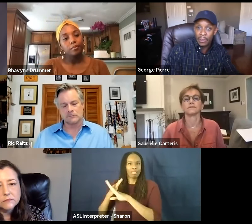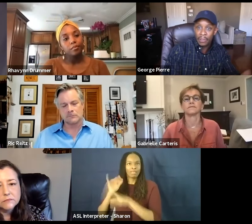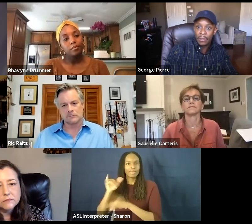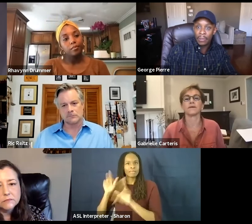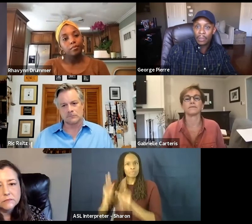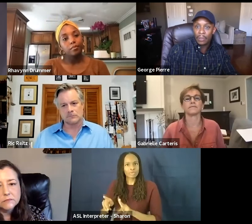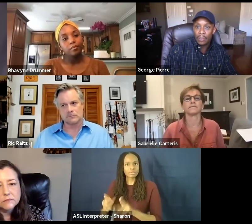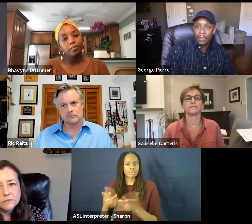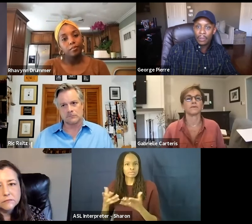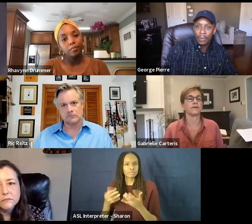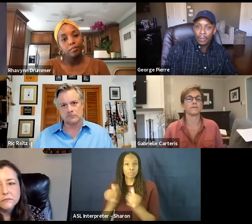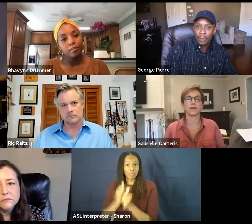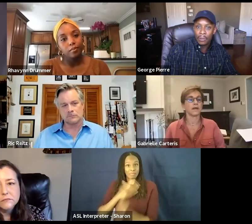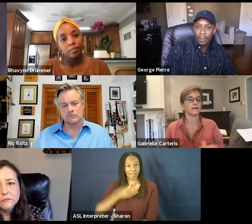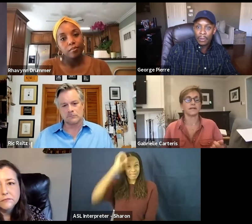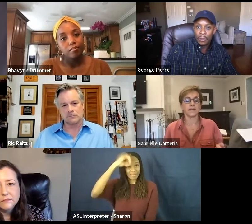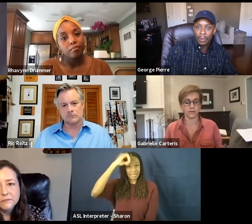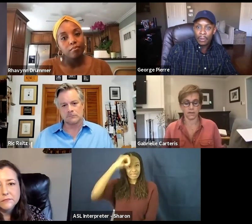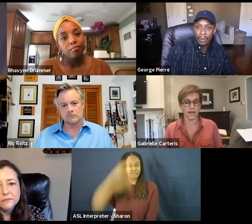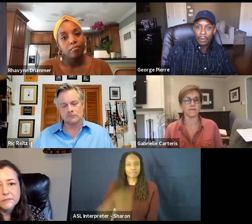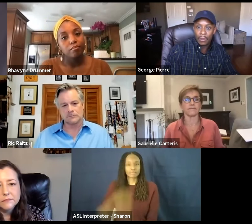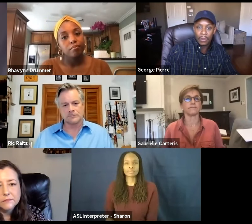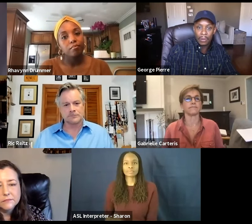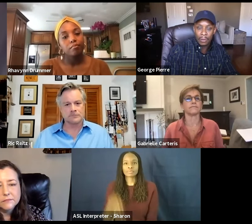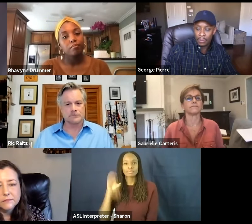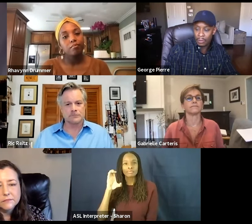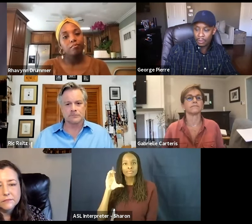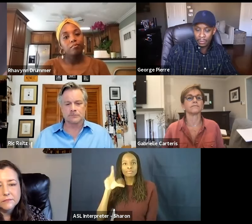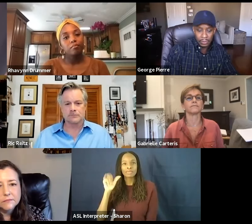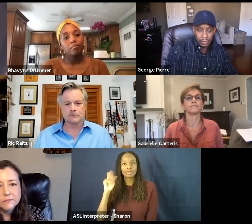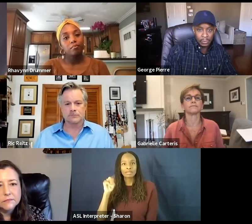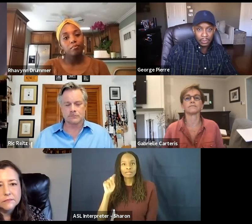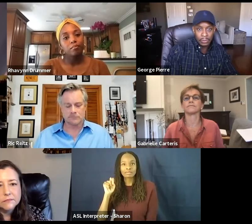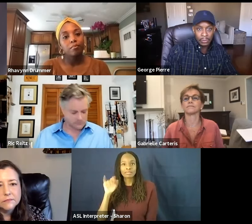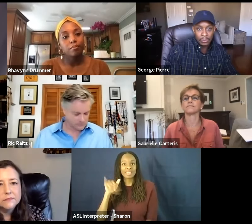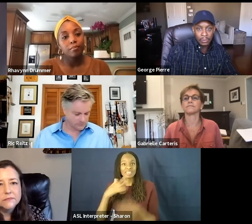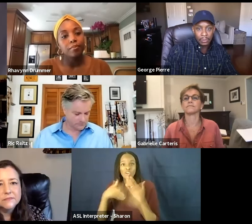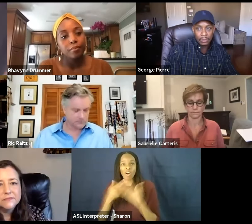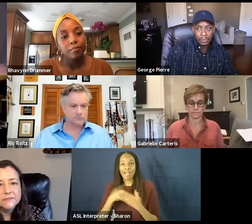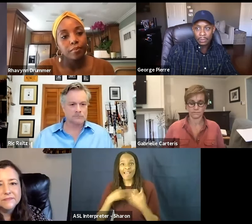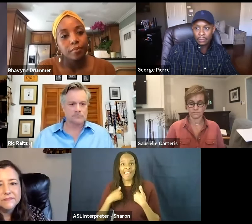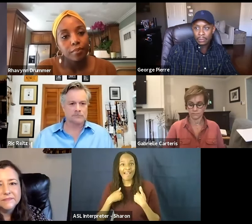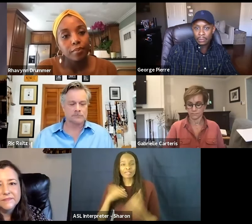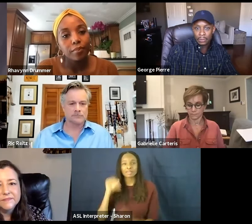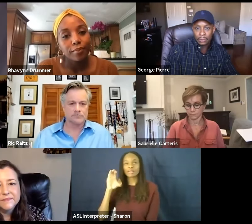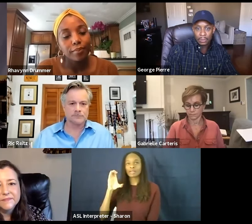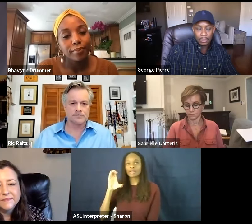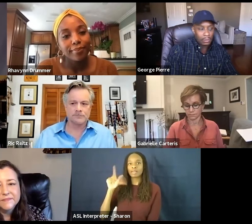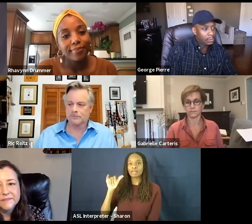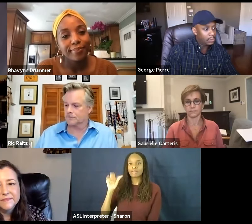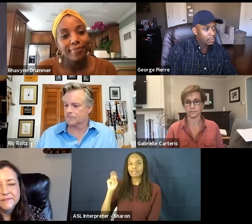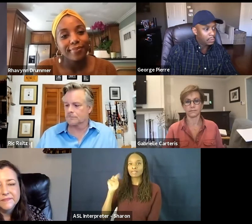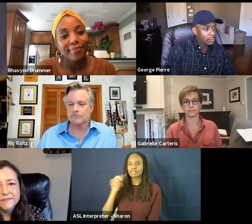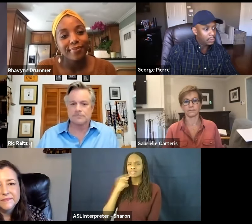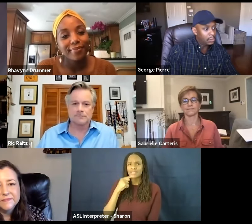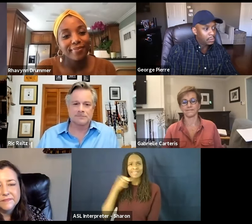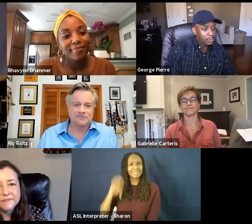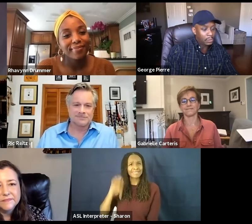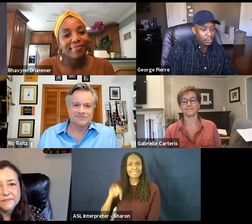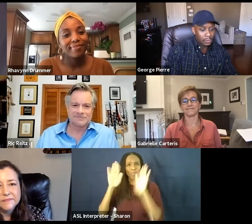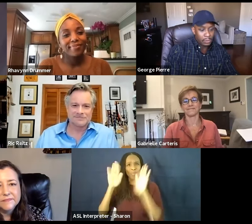opinion. Right. Great. Clayton, that's all I have. That's wonderful. This was just a tremendous panel. Thank you guys so